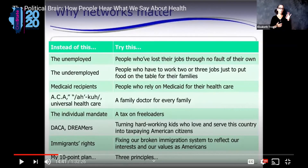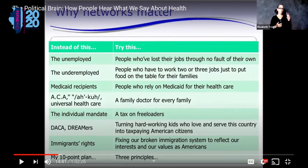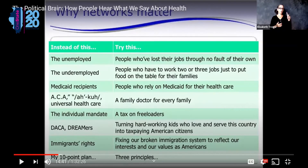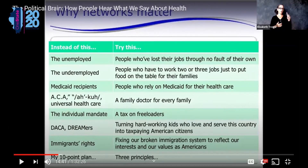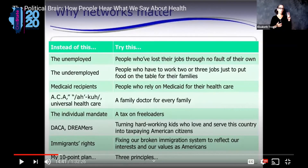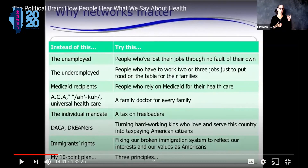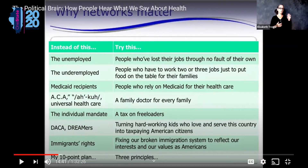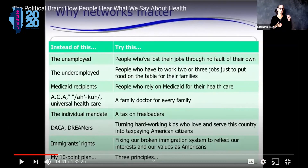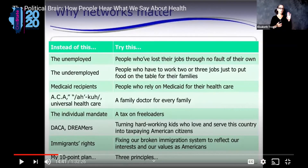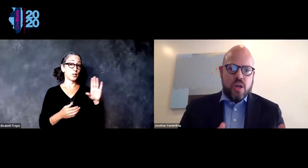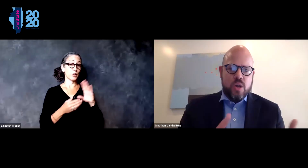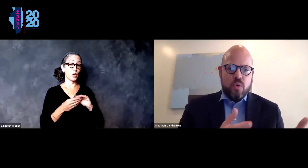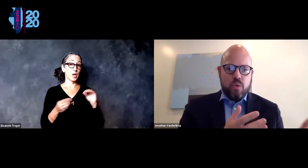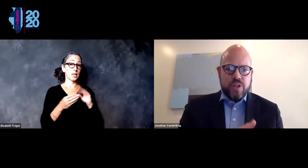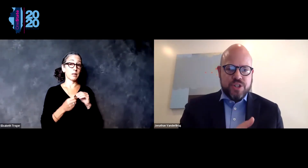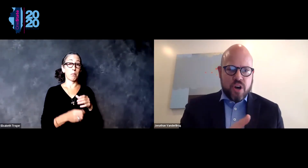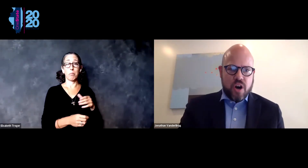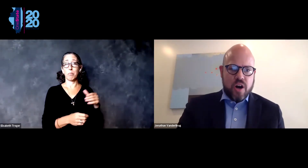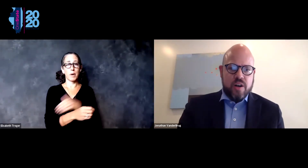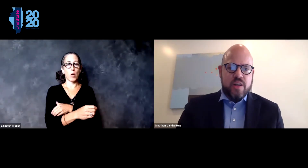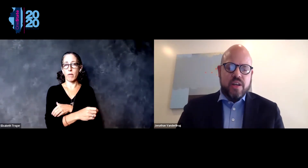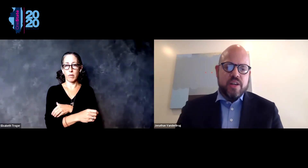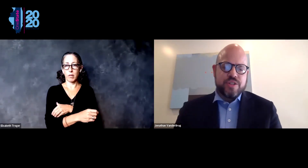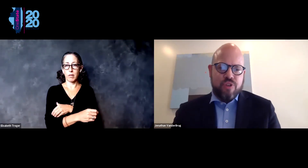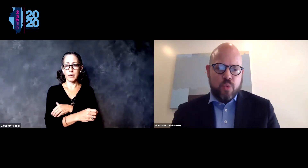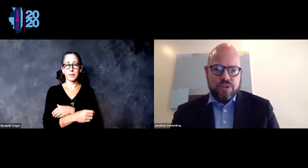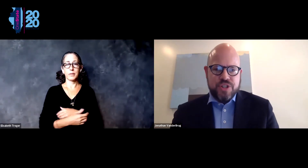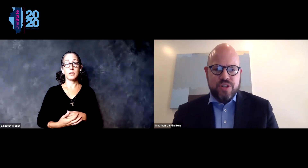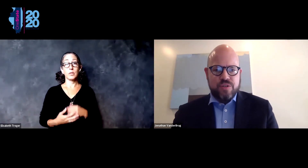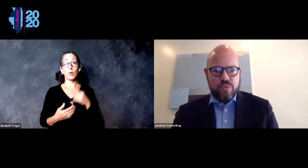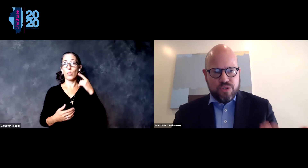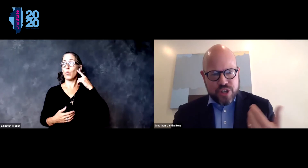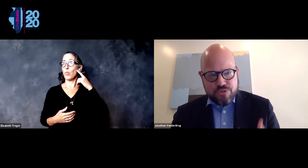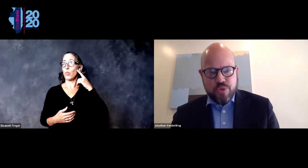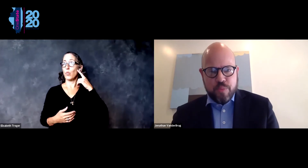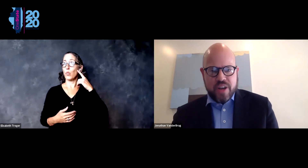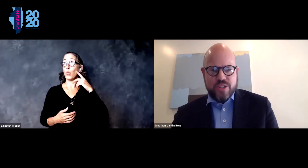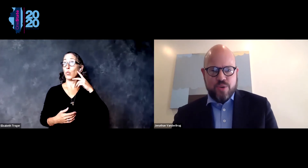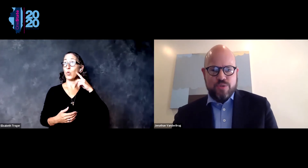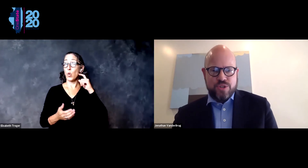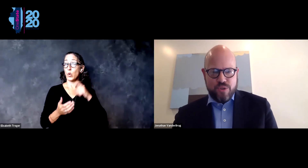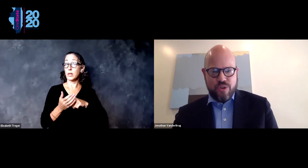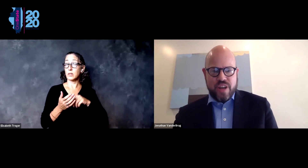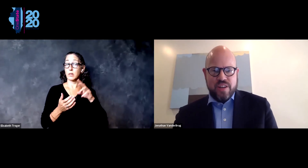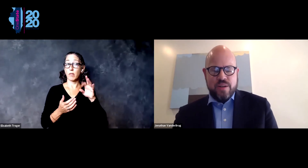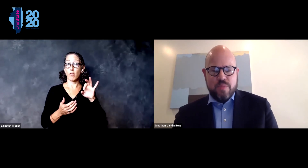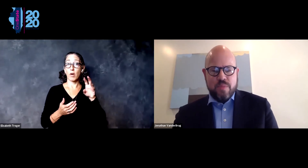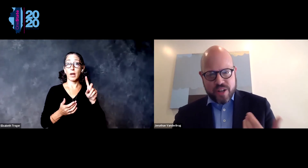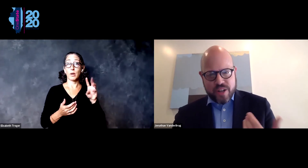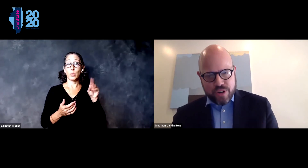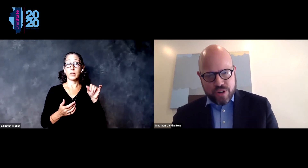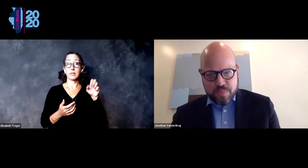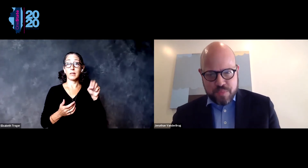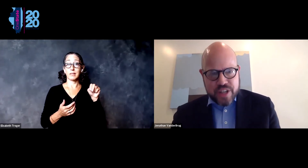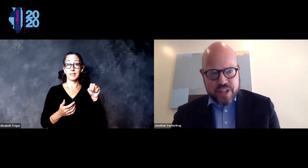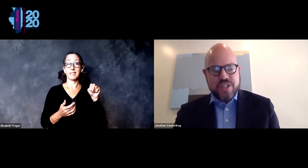It's so powerful, and what we saw is Fred Wilson really drew upon his own story, upon